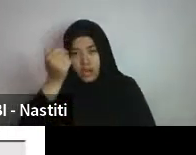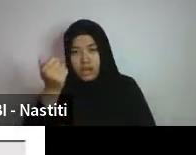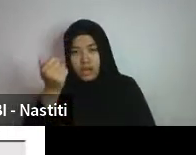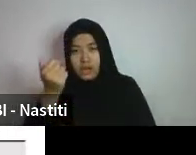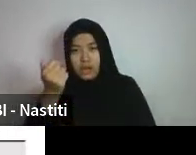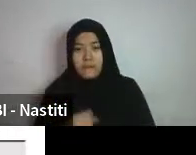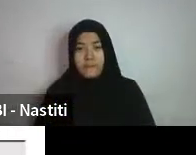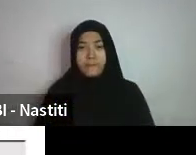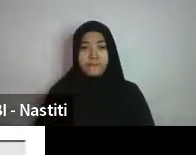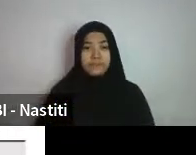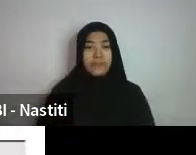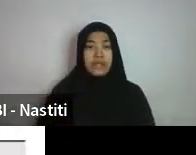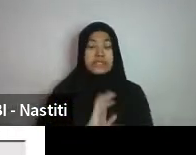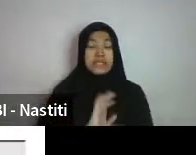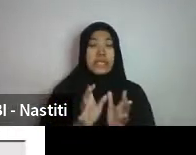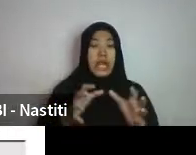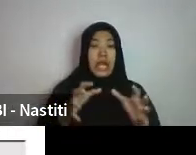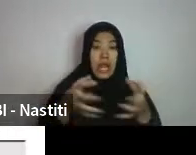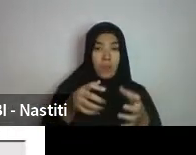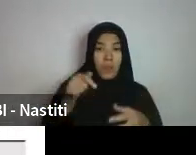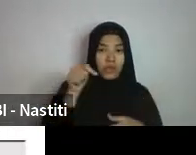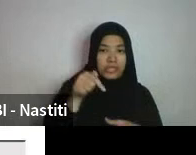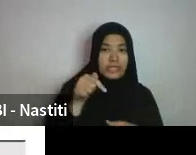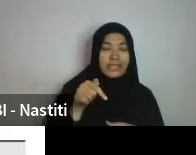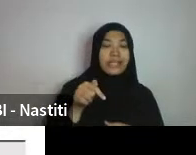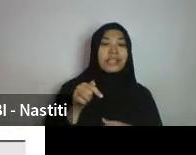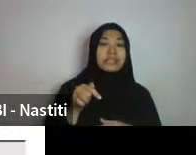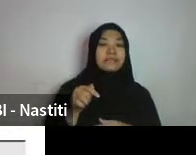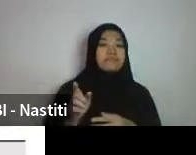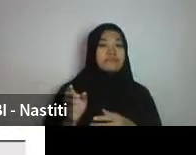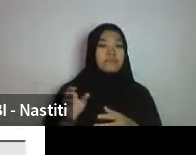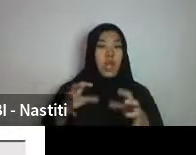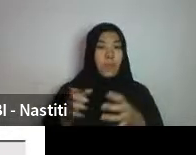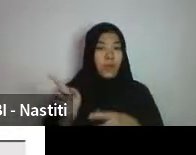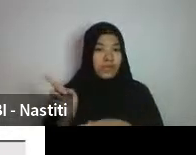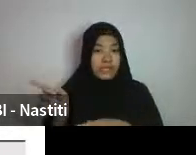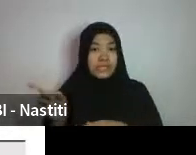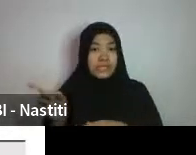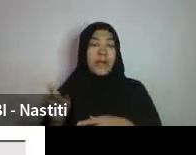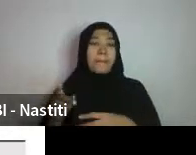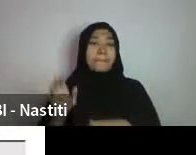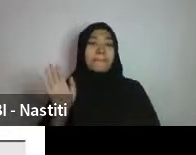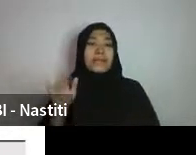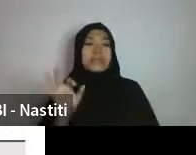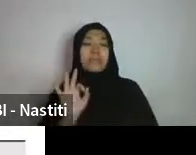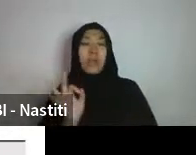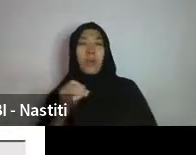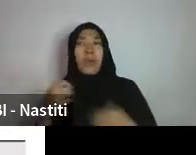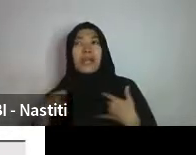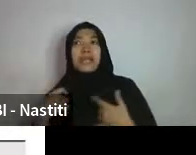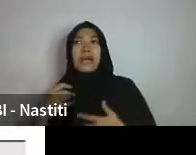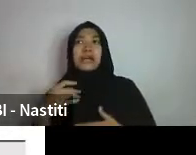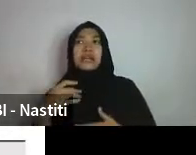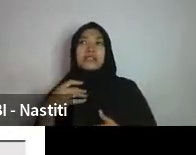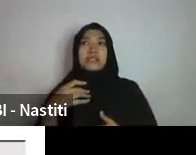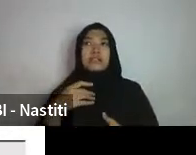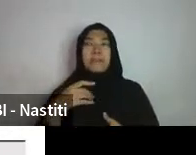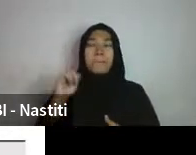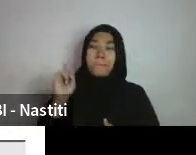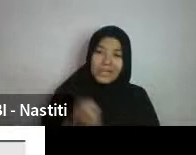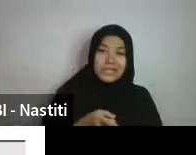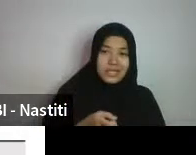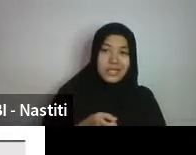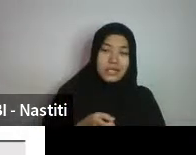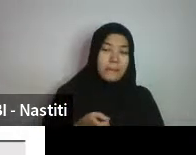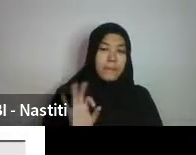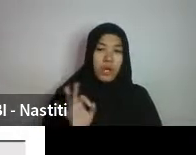group around communication and if the resources were available to provide the care within mainstream